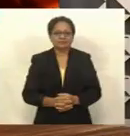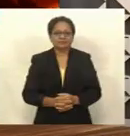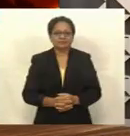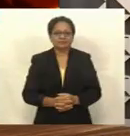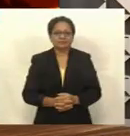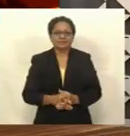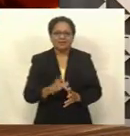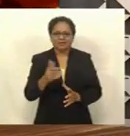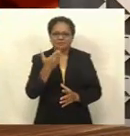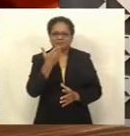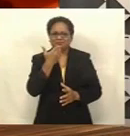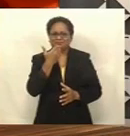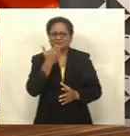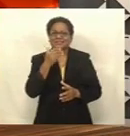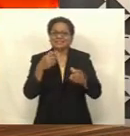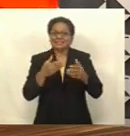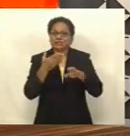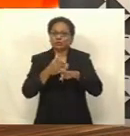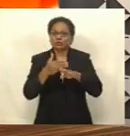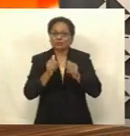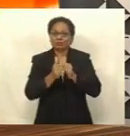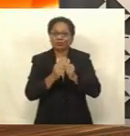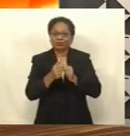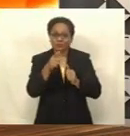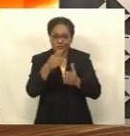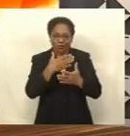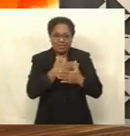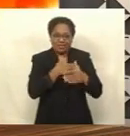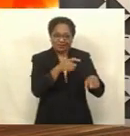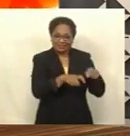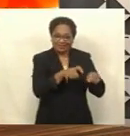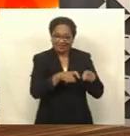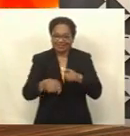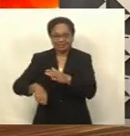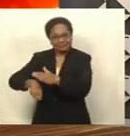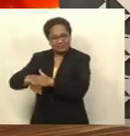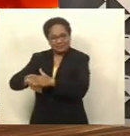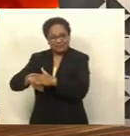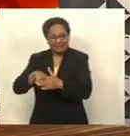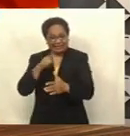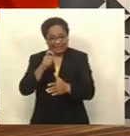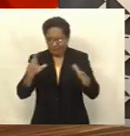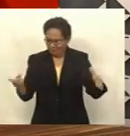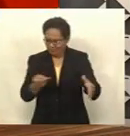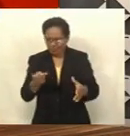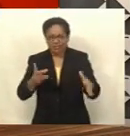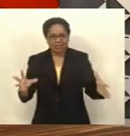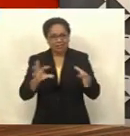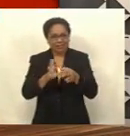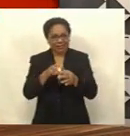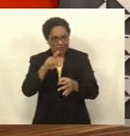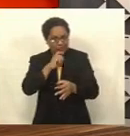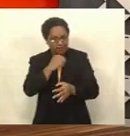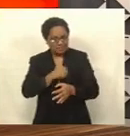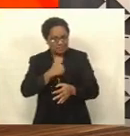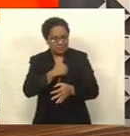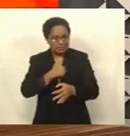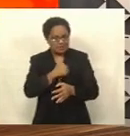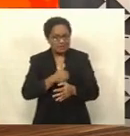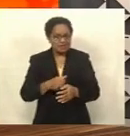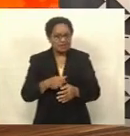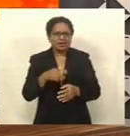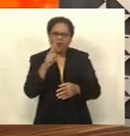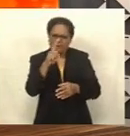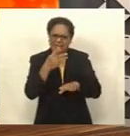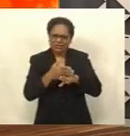In our quickie spot of the day, are you a cycling and football fan? What if you combine the two sports? Would you like it? Did you know that cycle ball has been